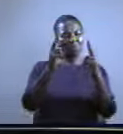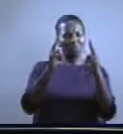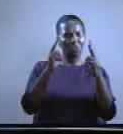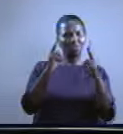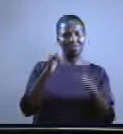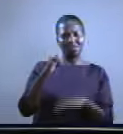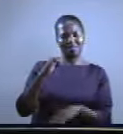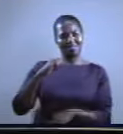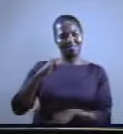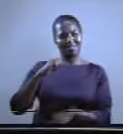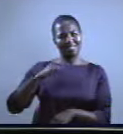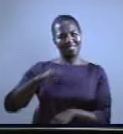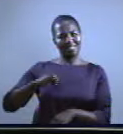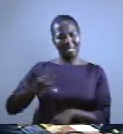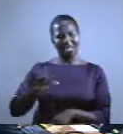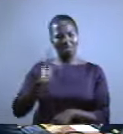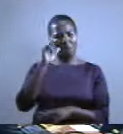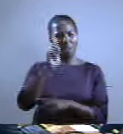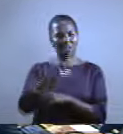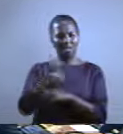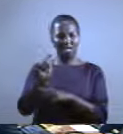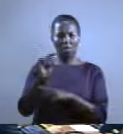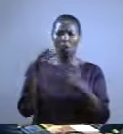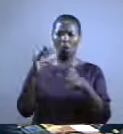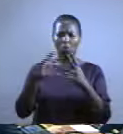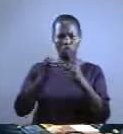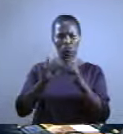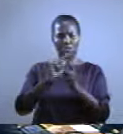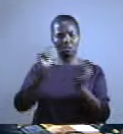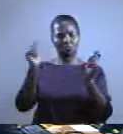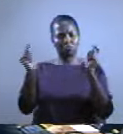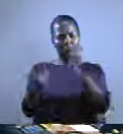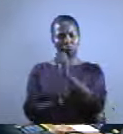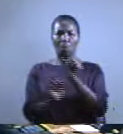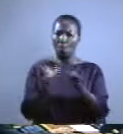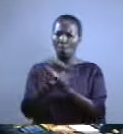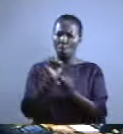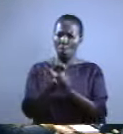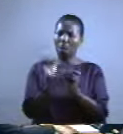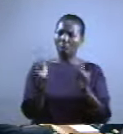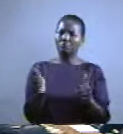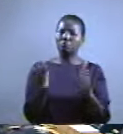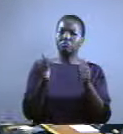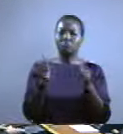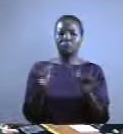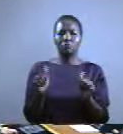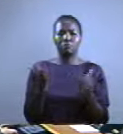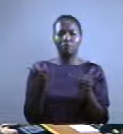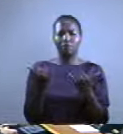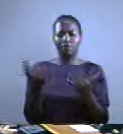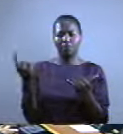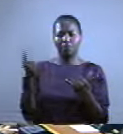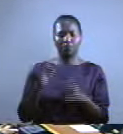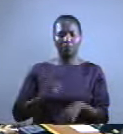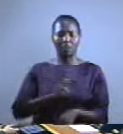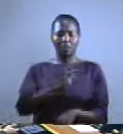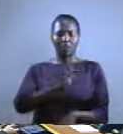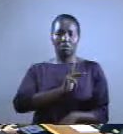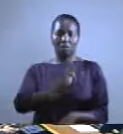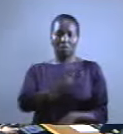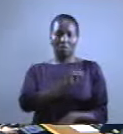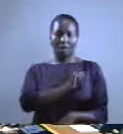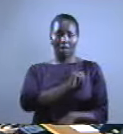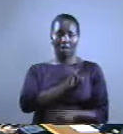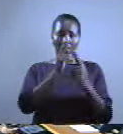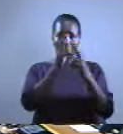in transformation while producing good quality work as well. Researchers at the University of KwaZulu-Natal